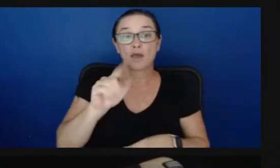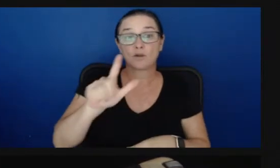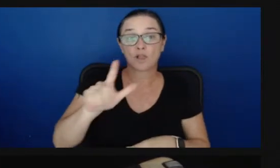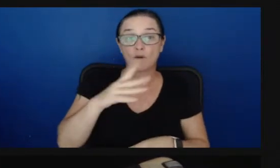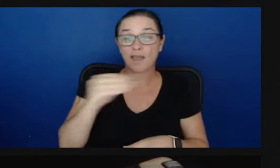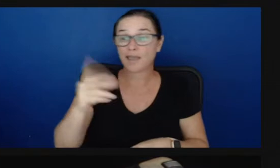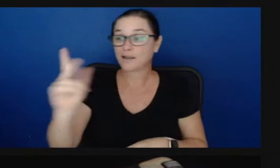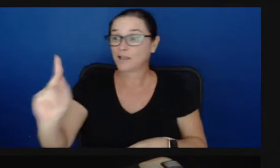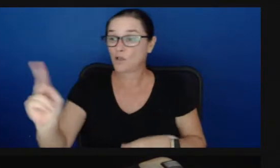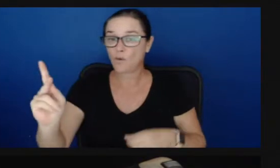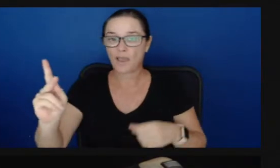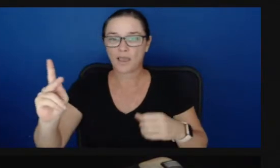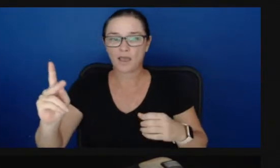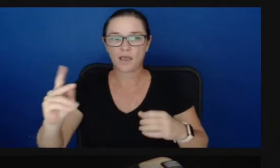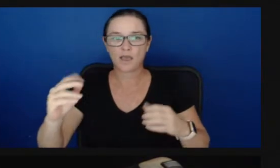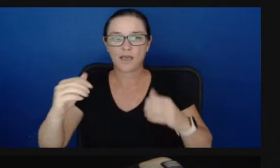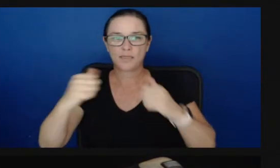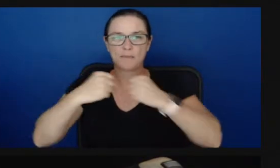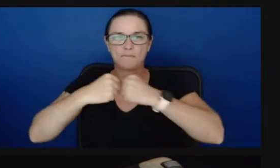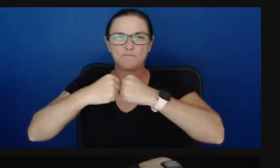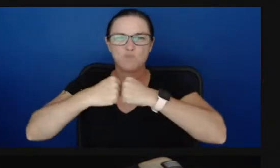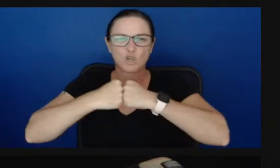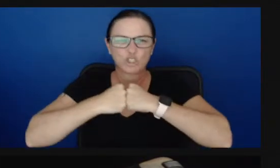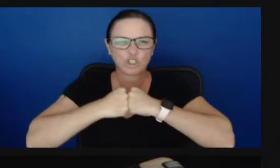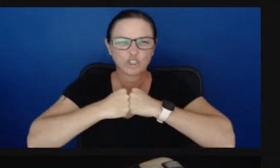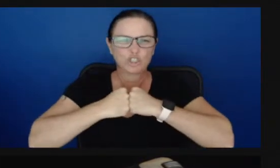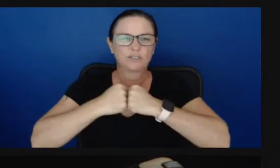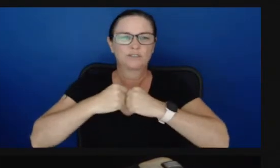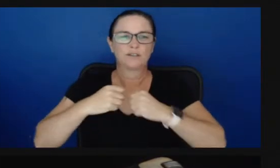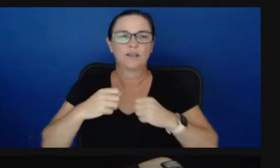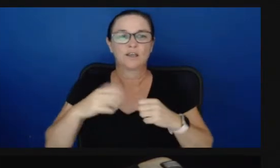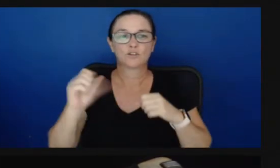another, and the part that Mauna Loa is most